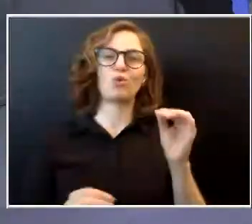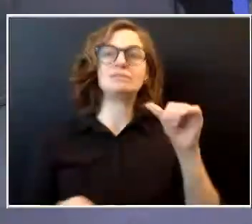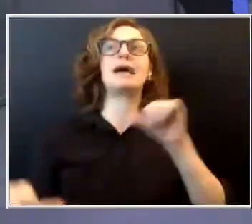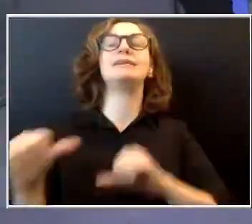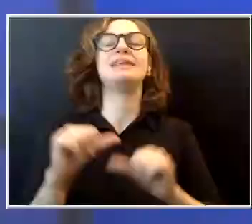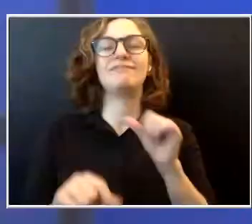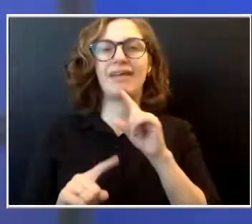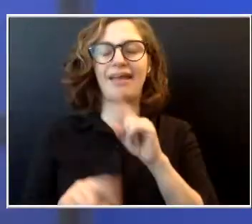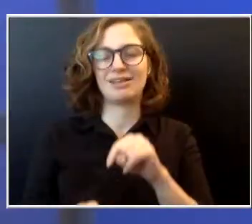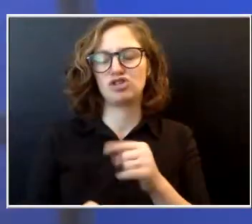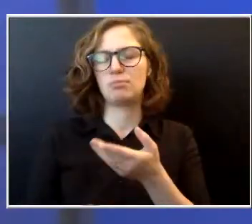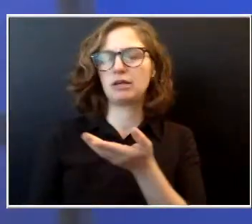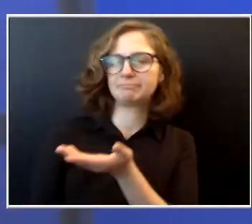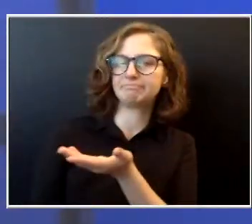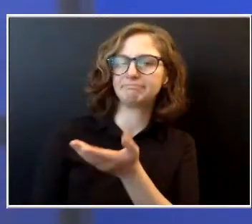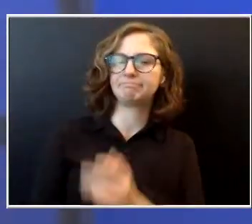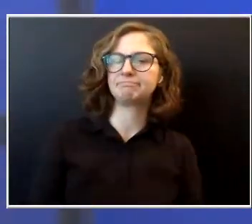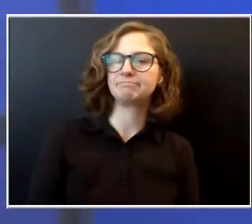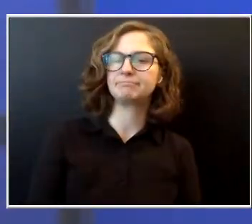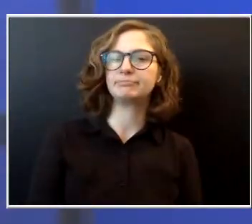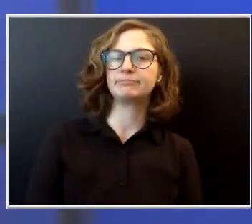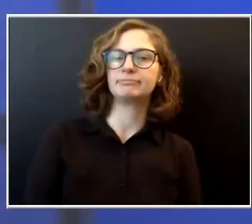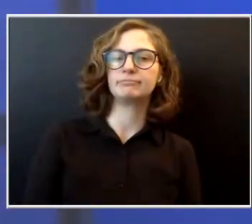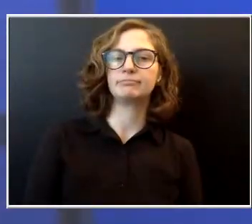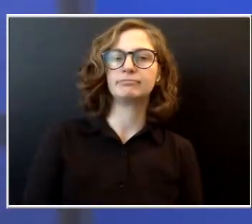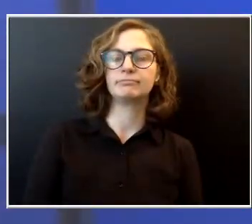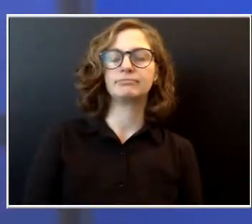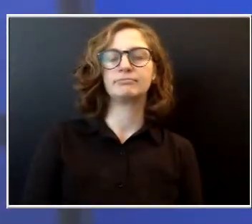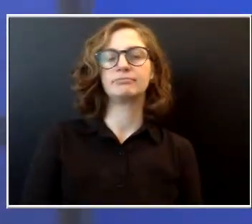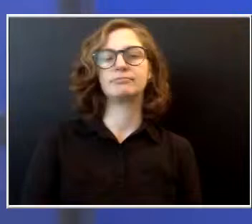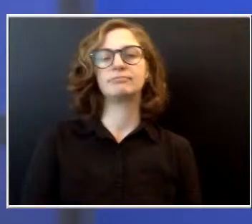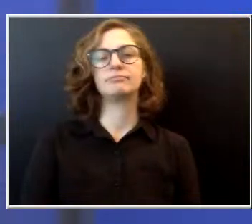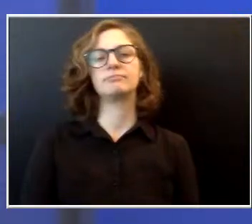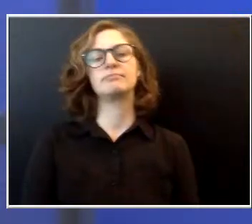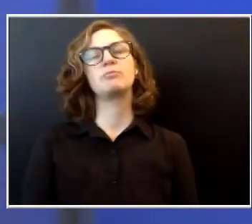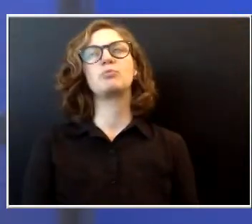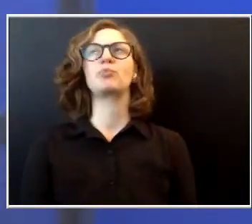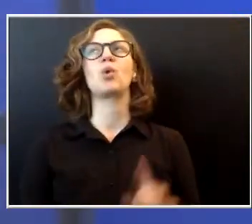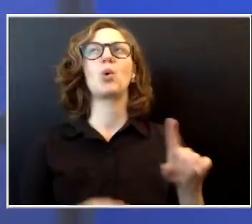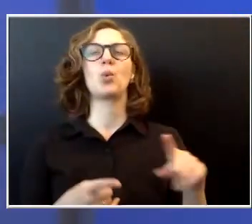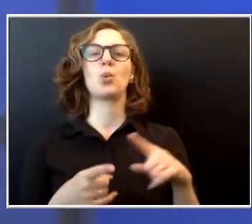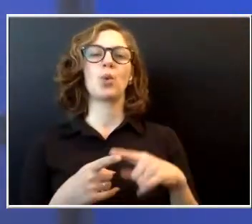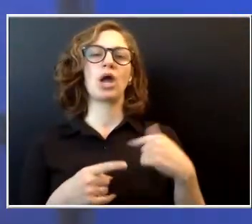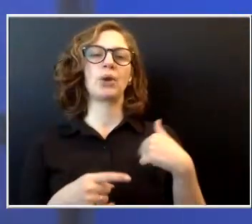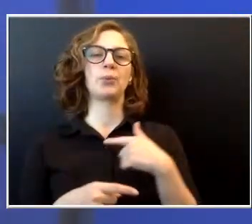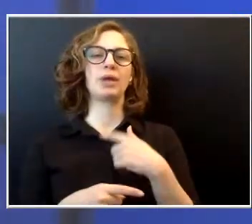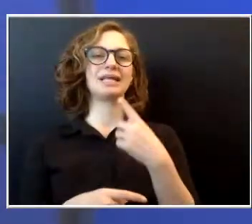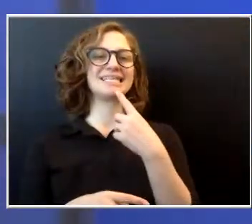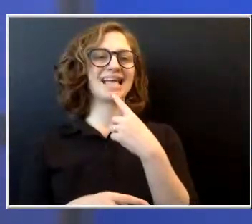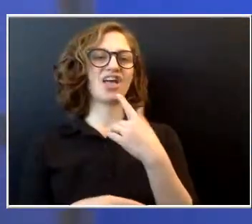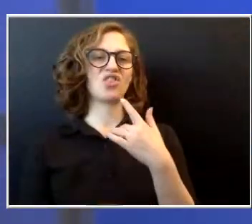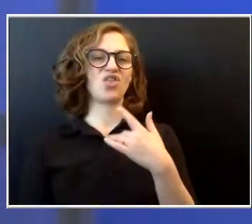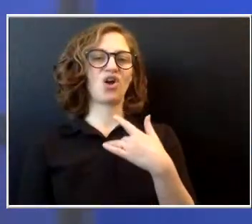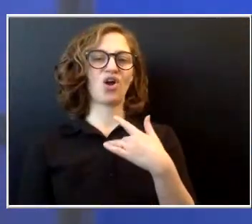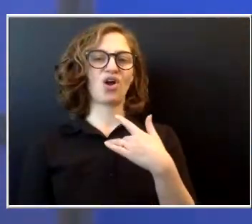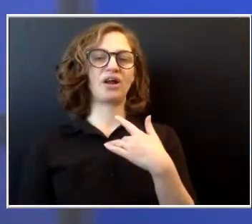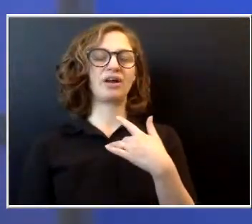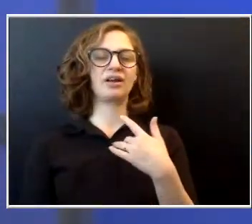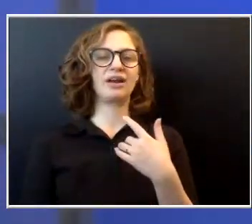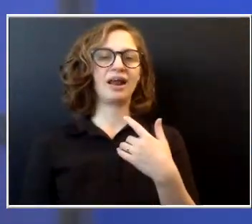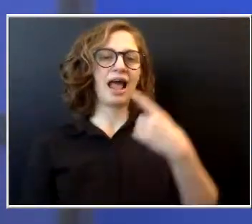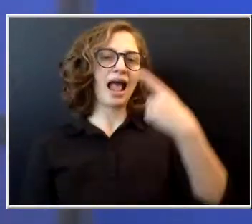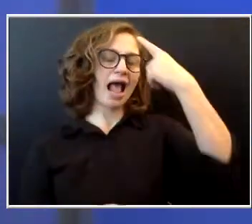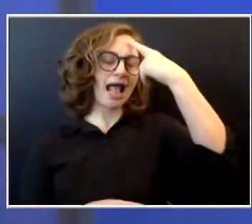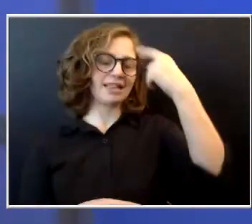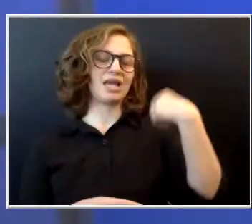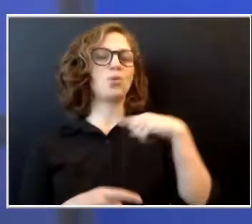So, when we mean the heart, I think it's just differentiating from our mind and our feelings. And